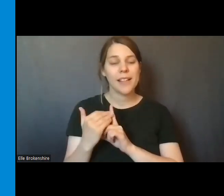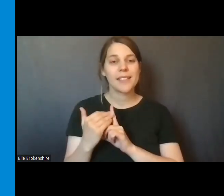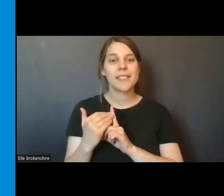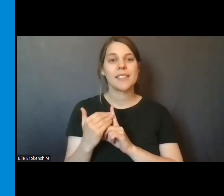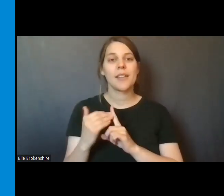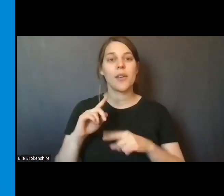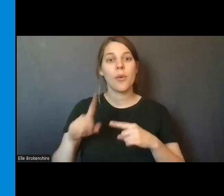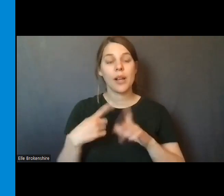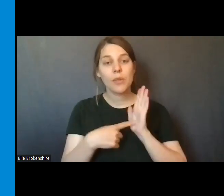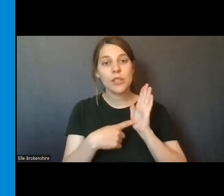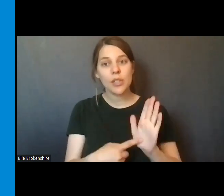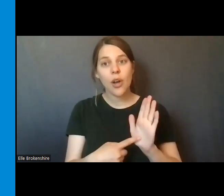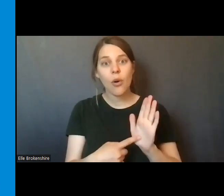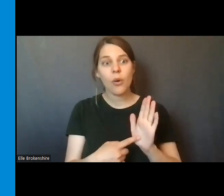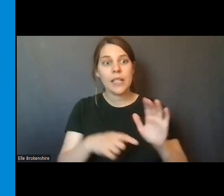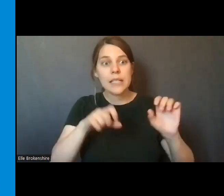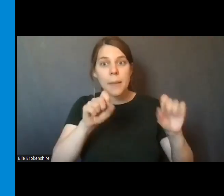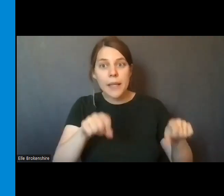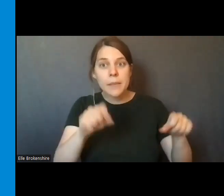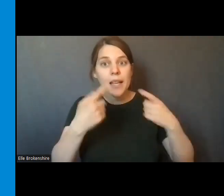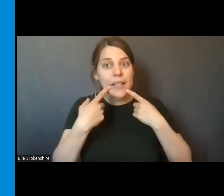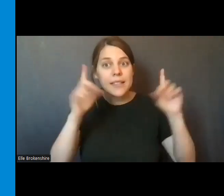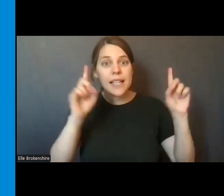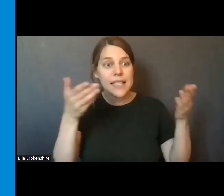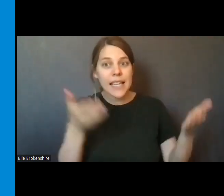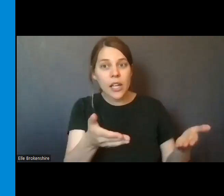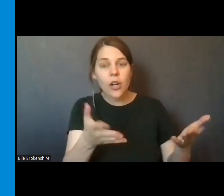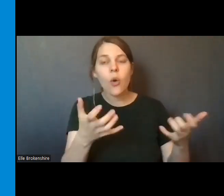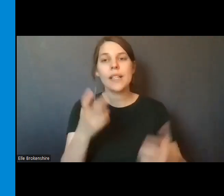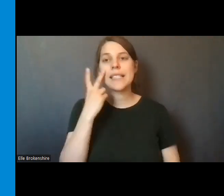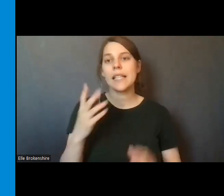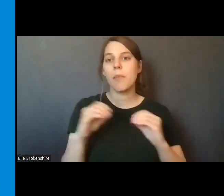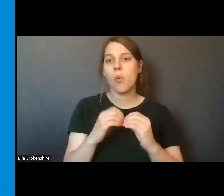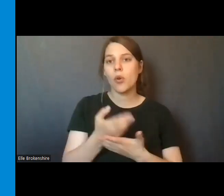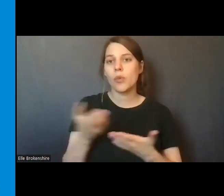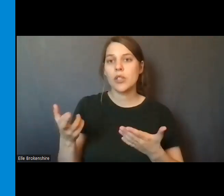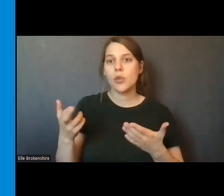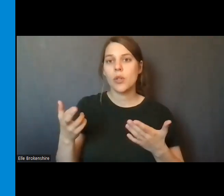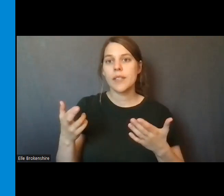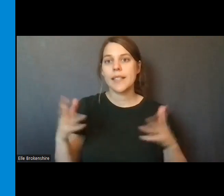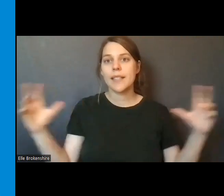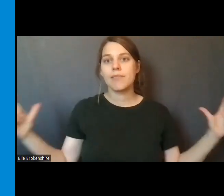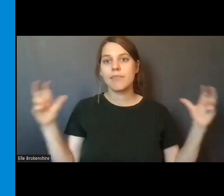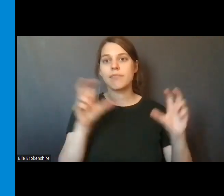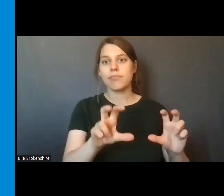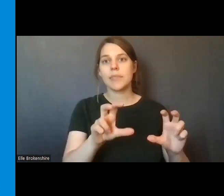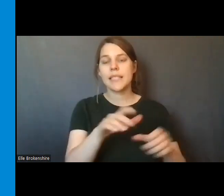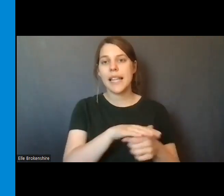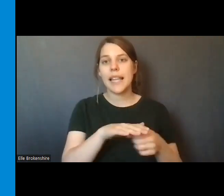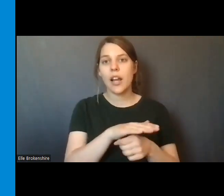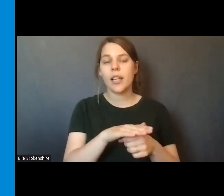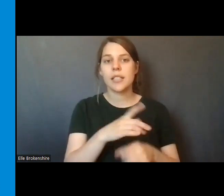there's, viability here, we would like to see more resources flow to these spaces that, we're kind